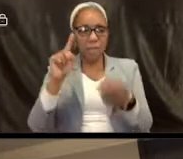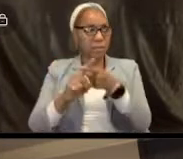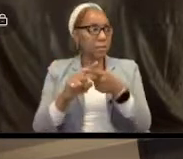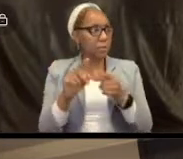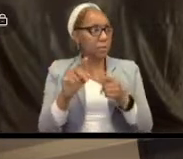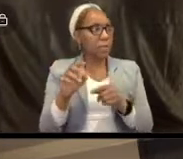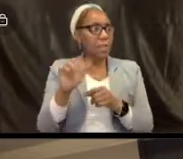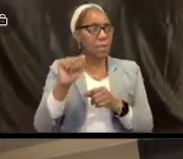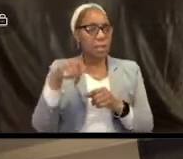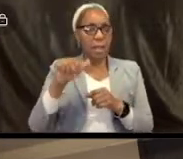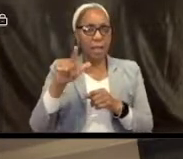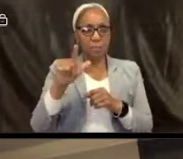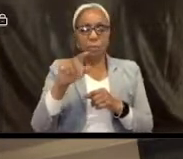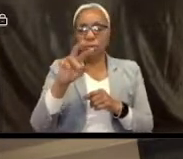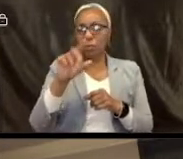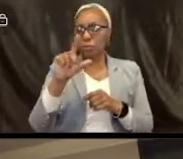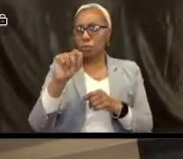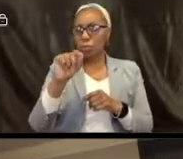2023 agenda.